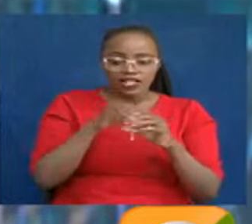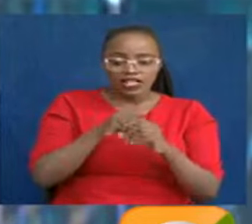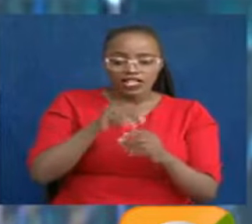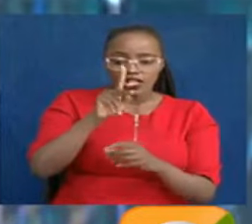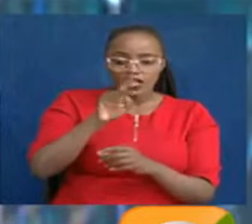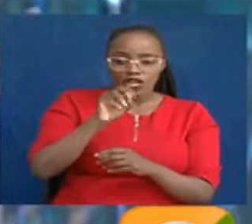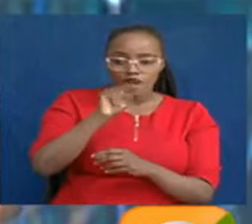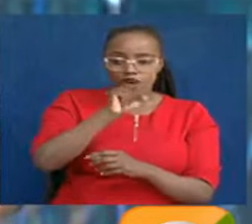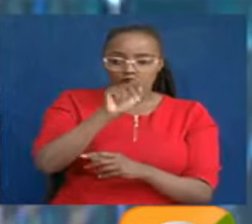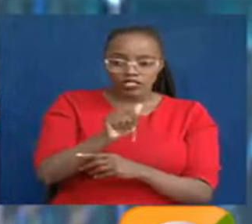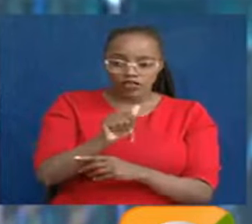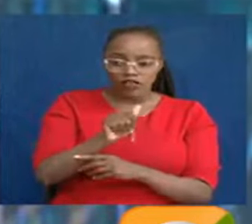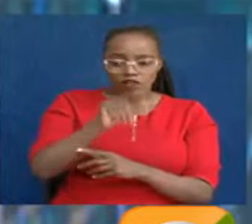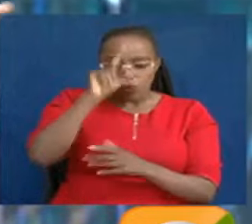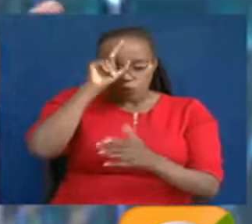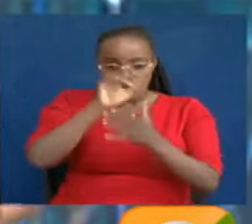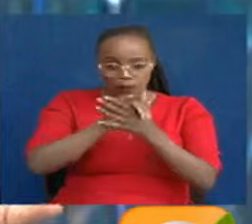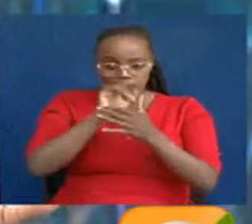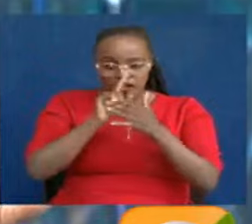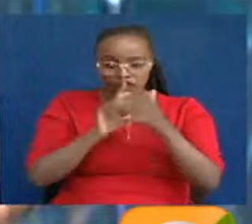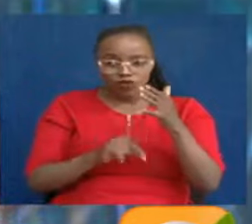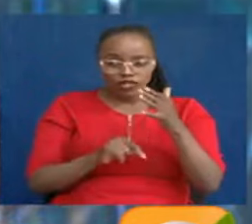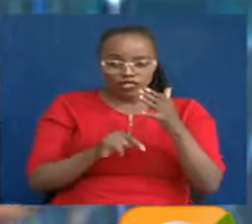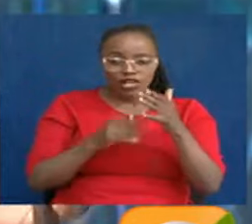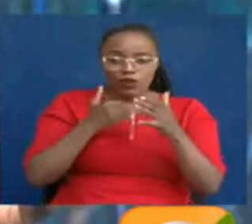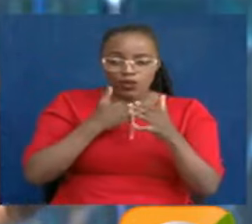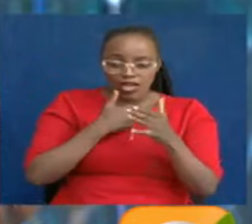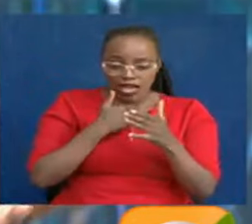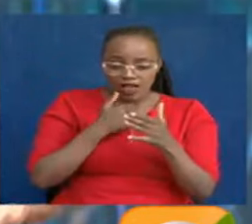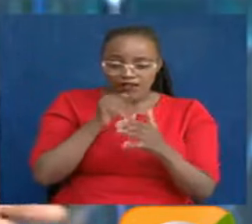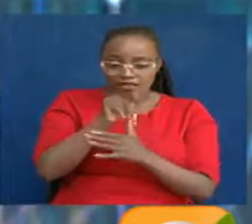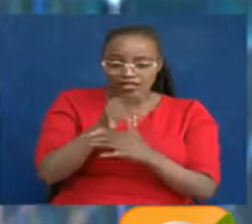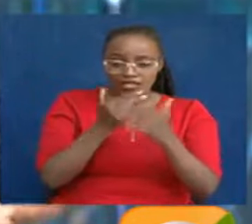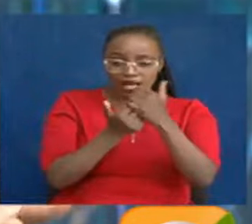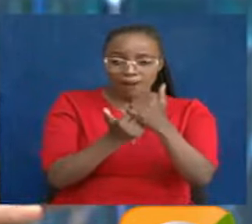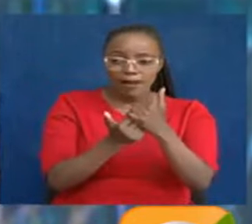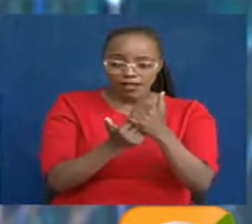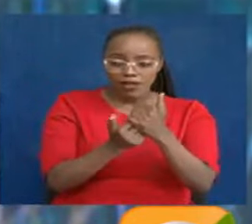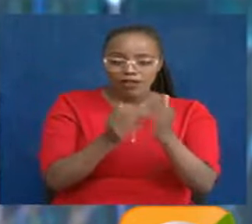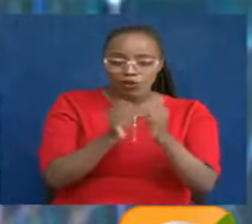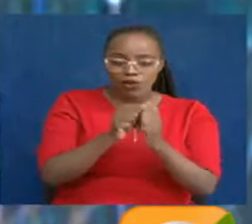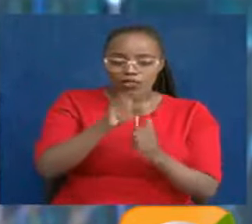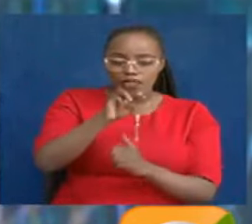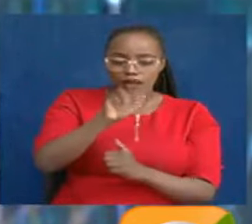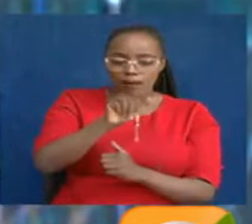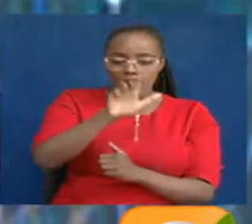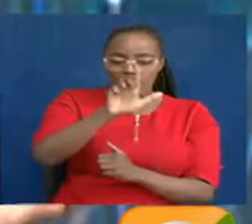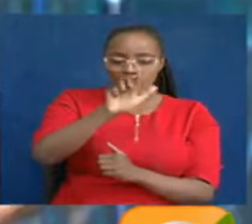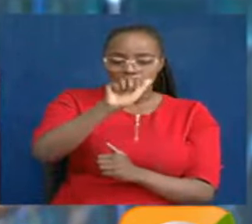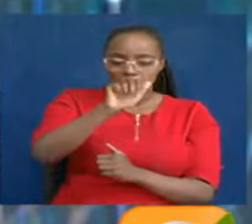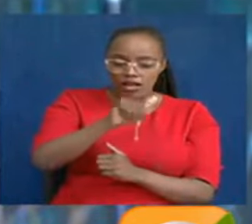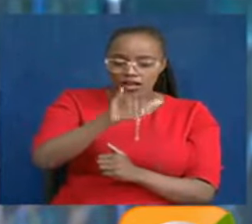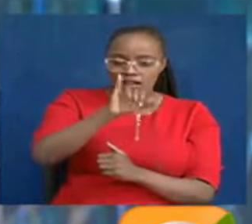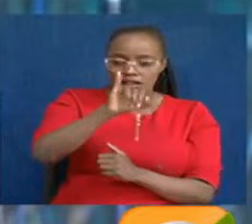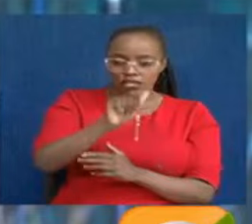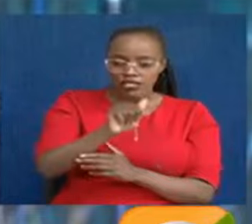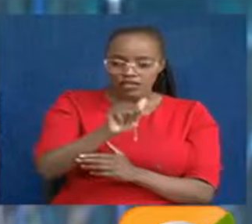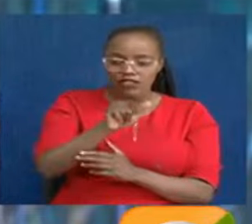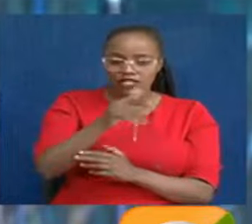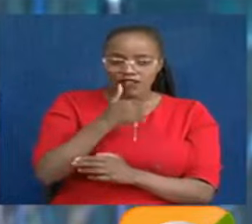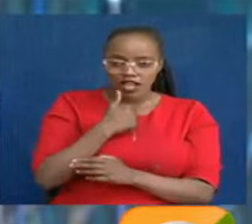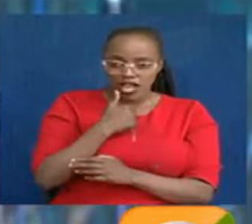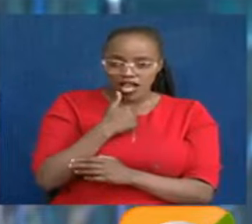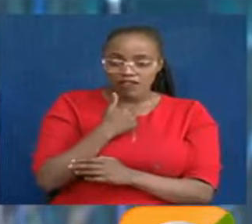Technopolis. We believe that with such partnership with Malaysia, and looking at even cities